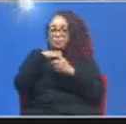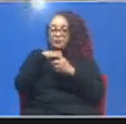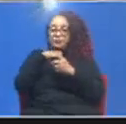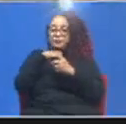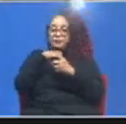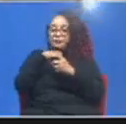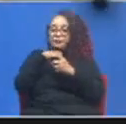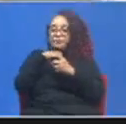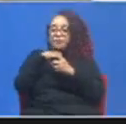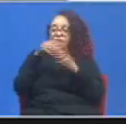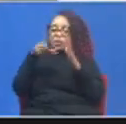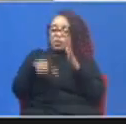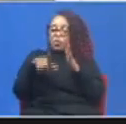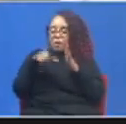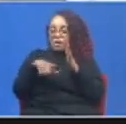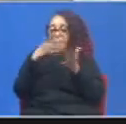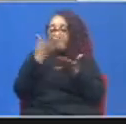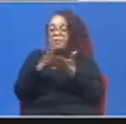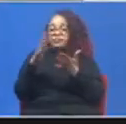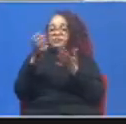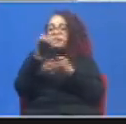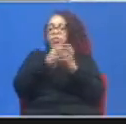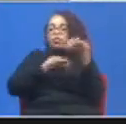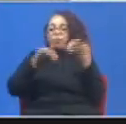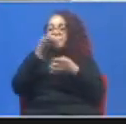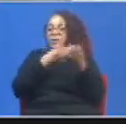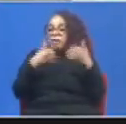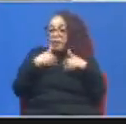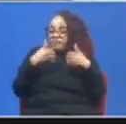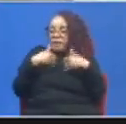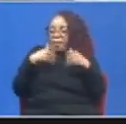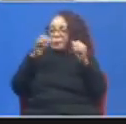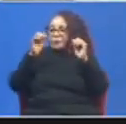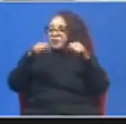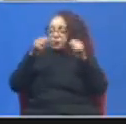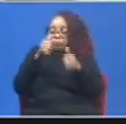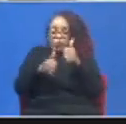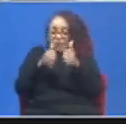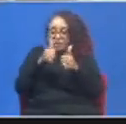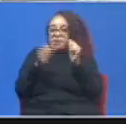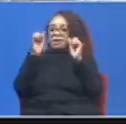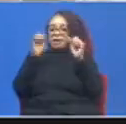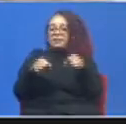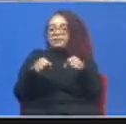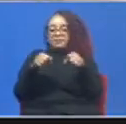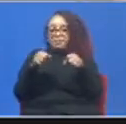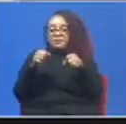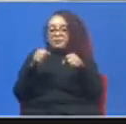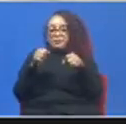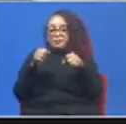call the lower part of the economy are having the potential that is capable of